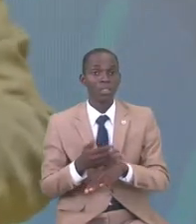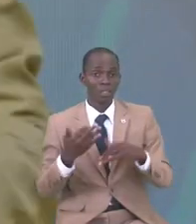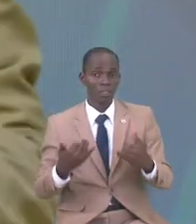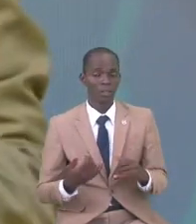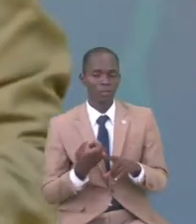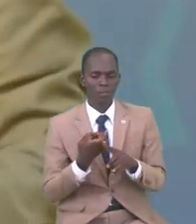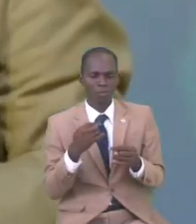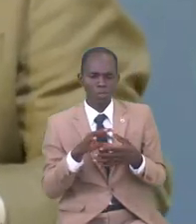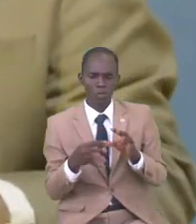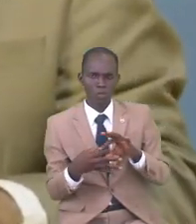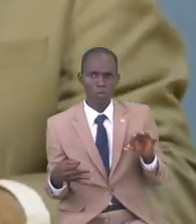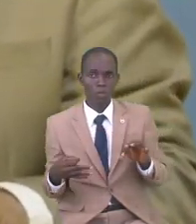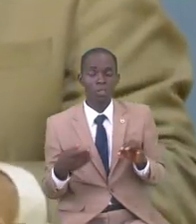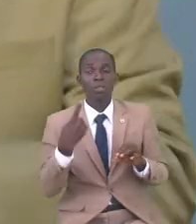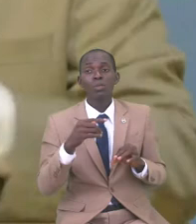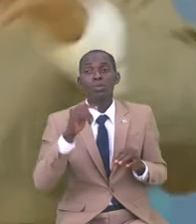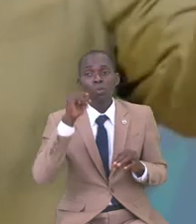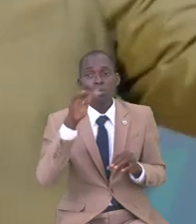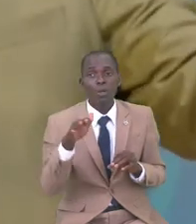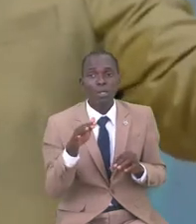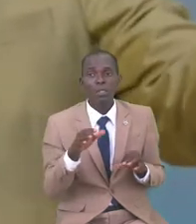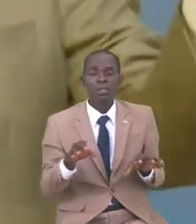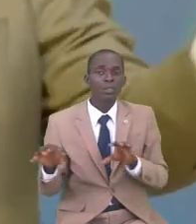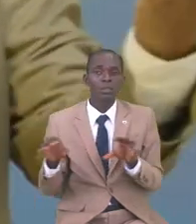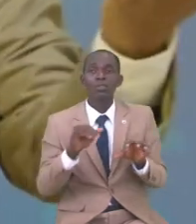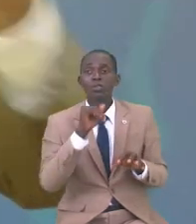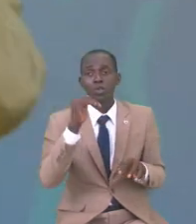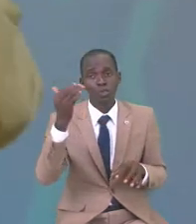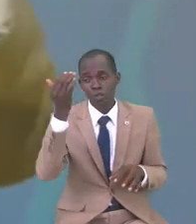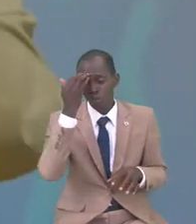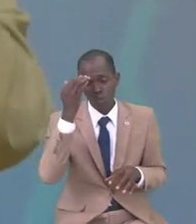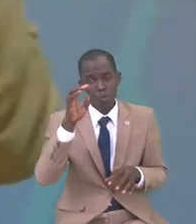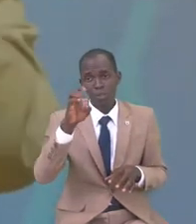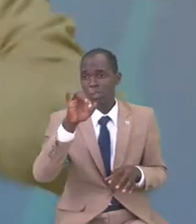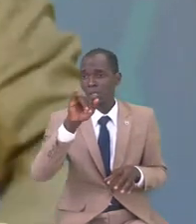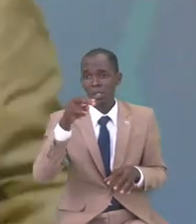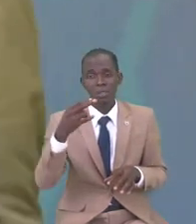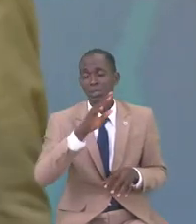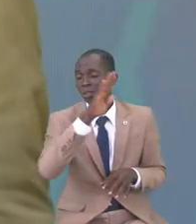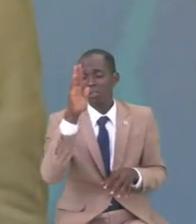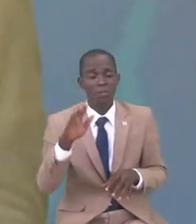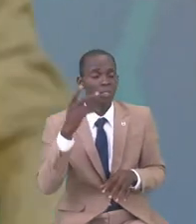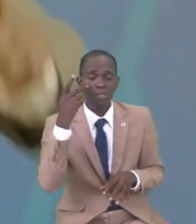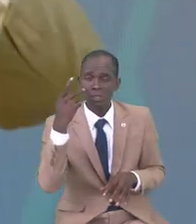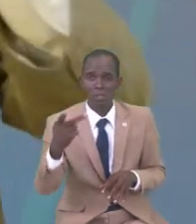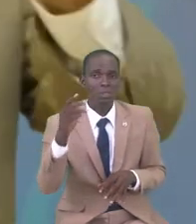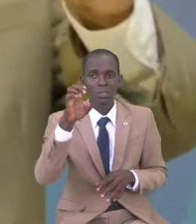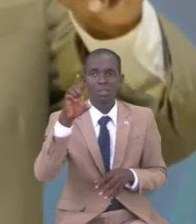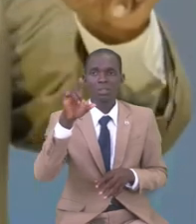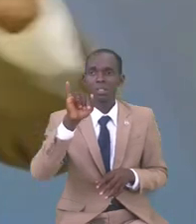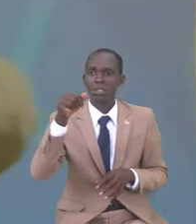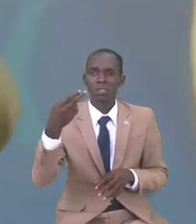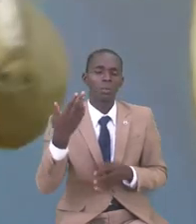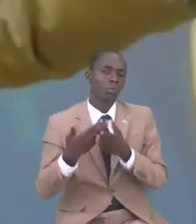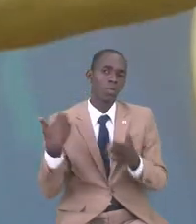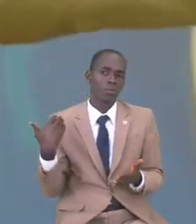follows, the widow woman did not know Elijah, had never seen him. The